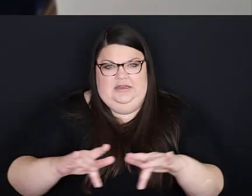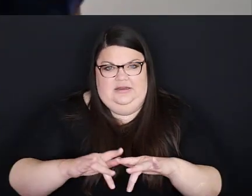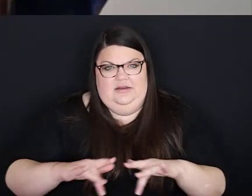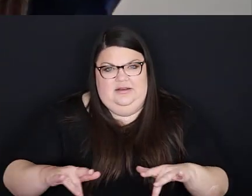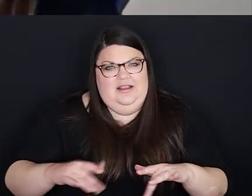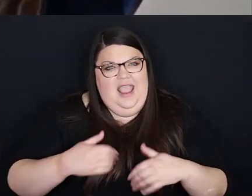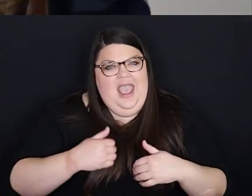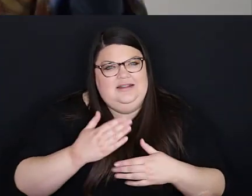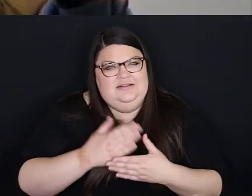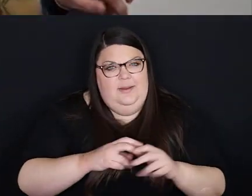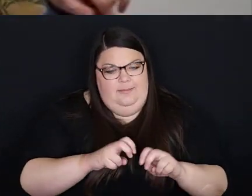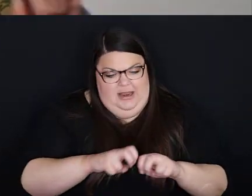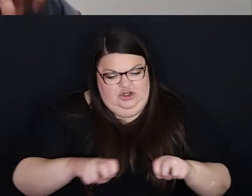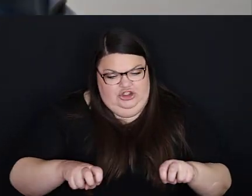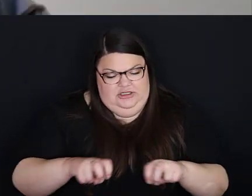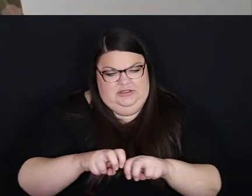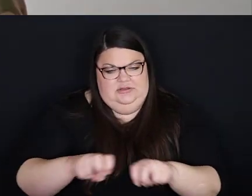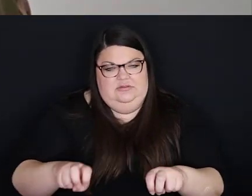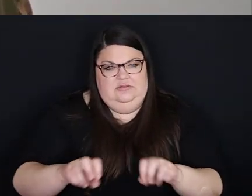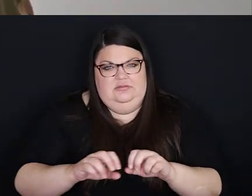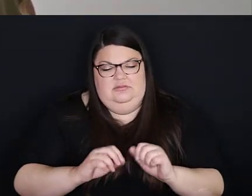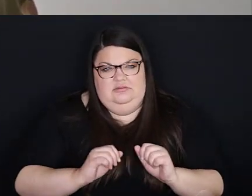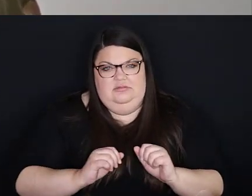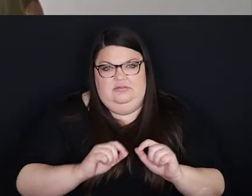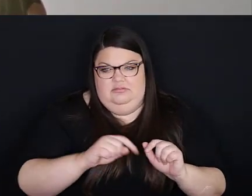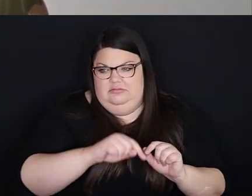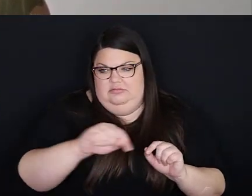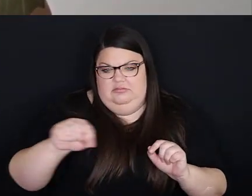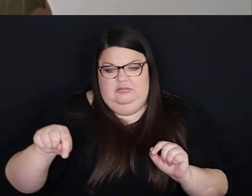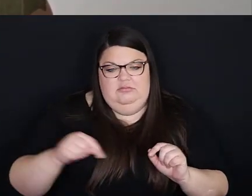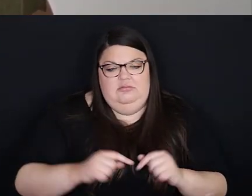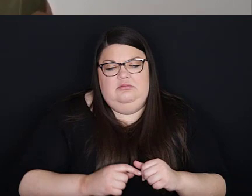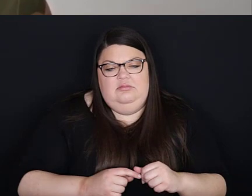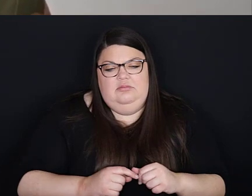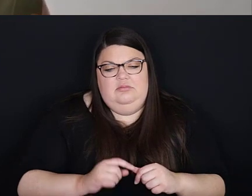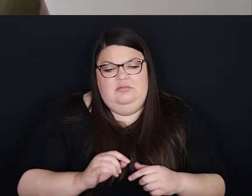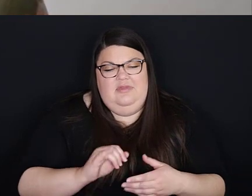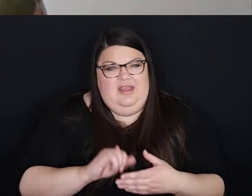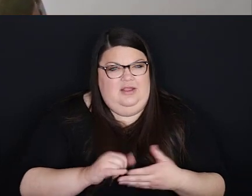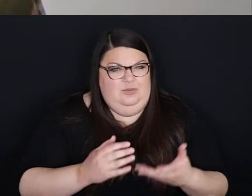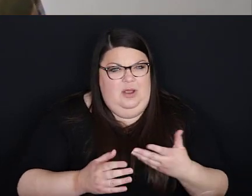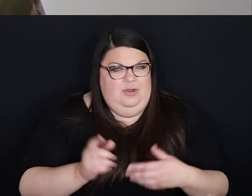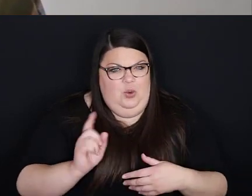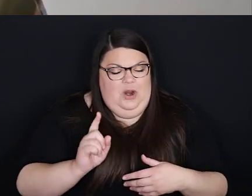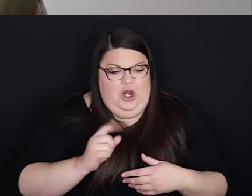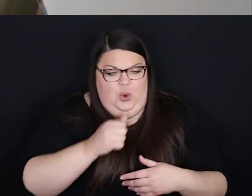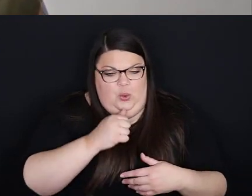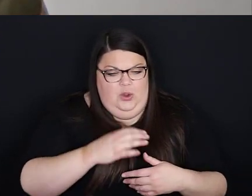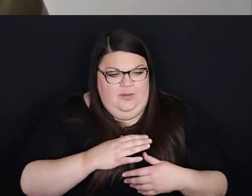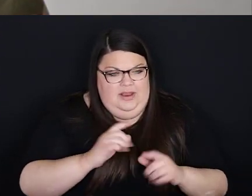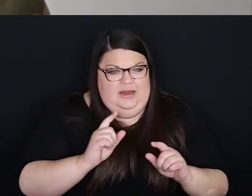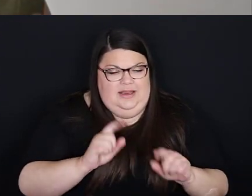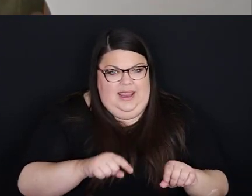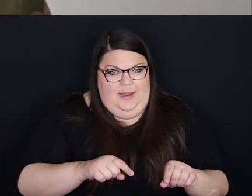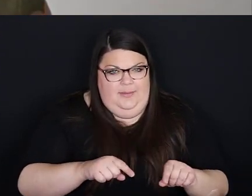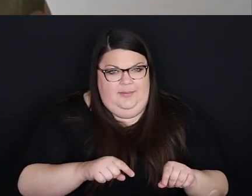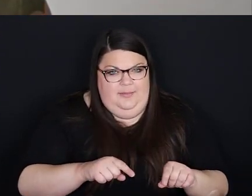some benches around, and it must have been where women came to